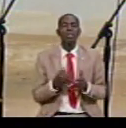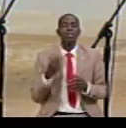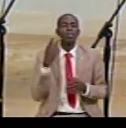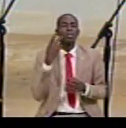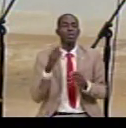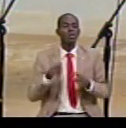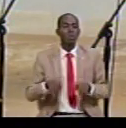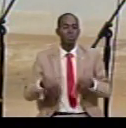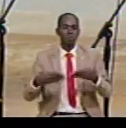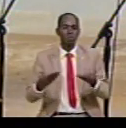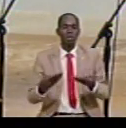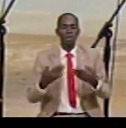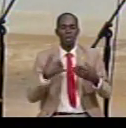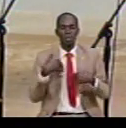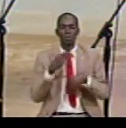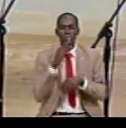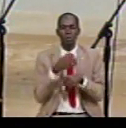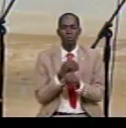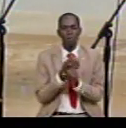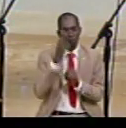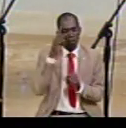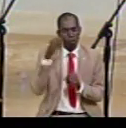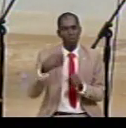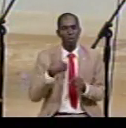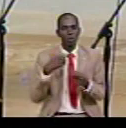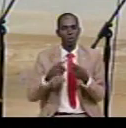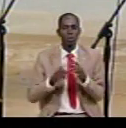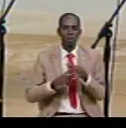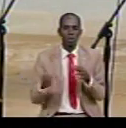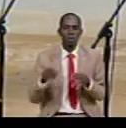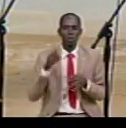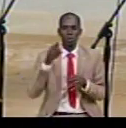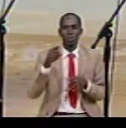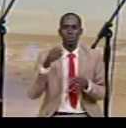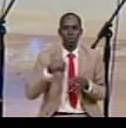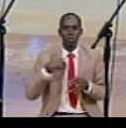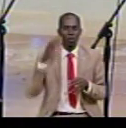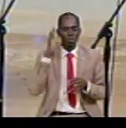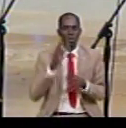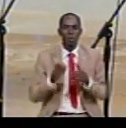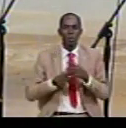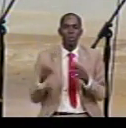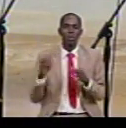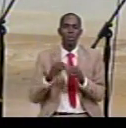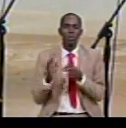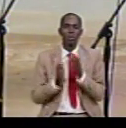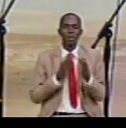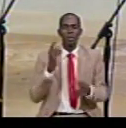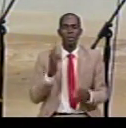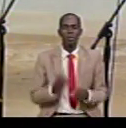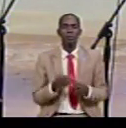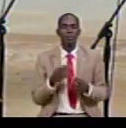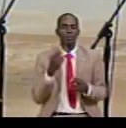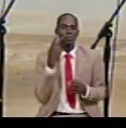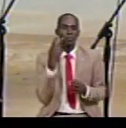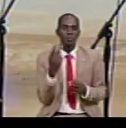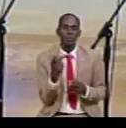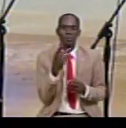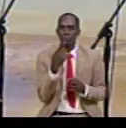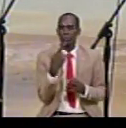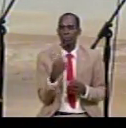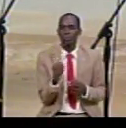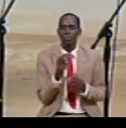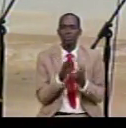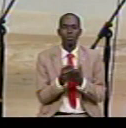escape, and you are going to escape in Jesus' name. I say you will escape in Jesus' name. You know, the issue is that